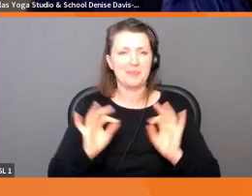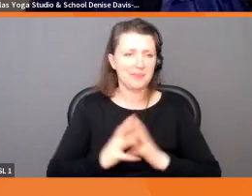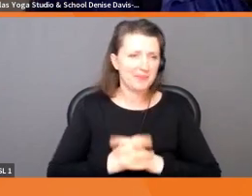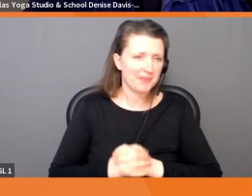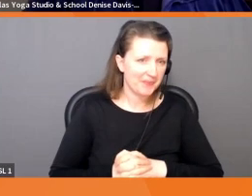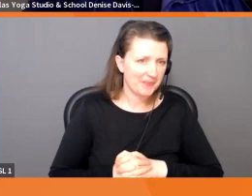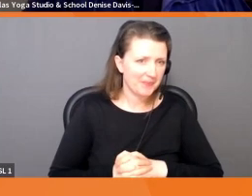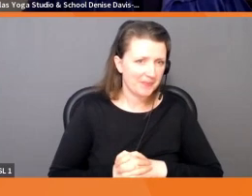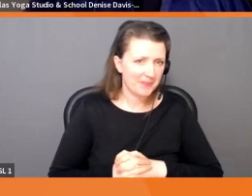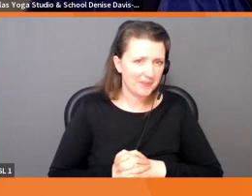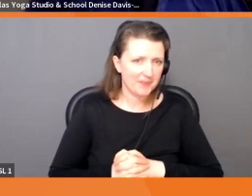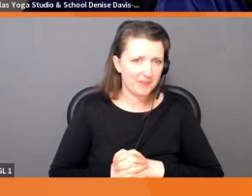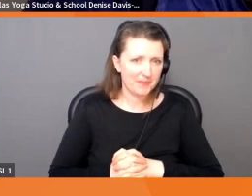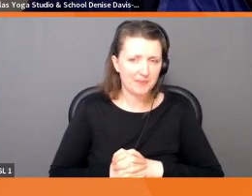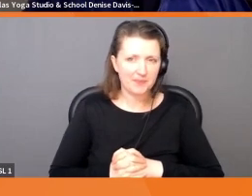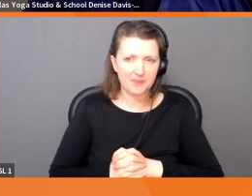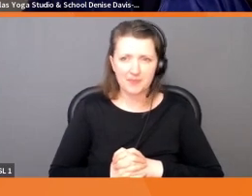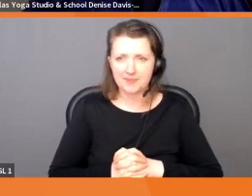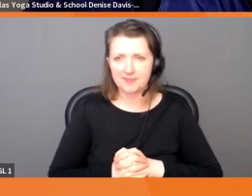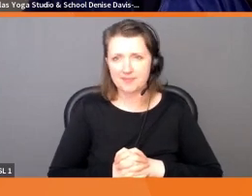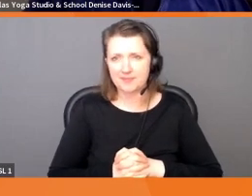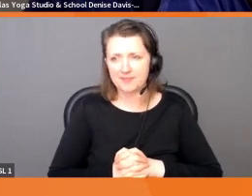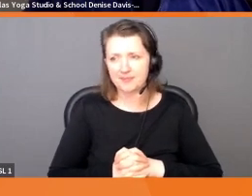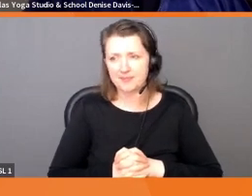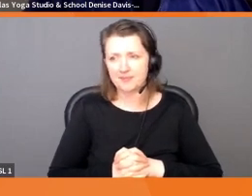right. And